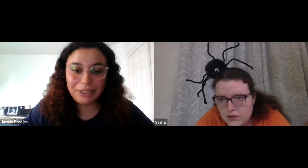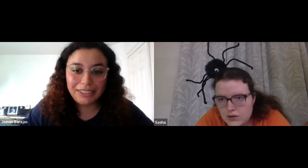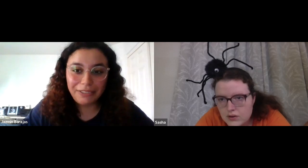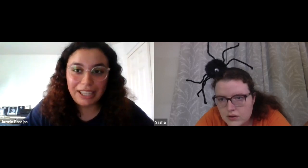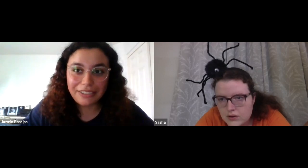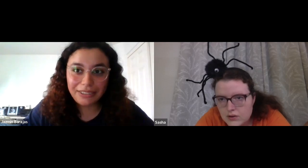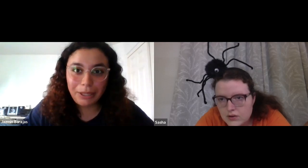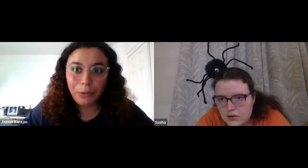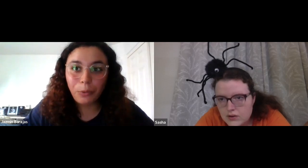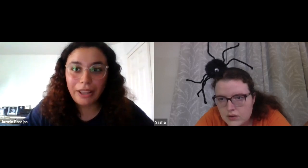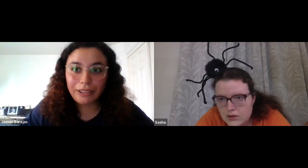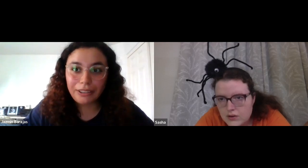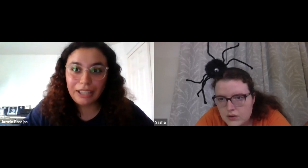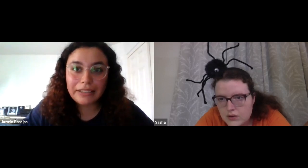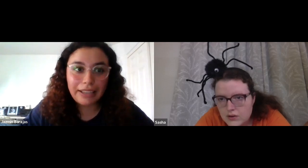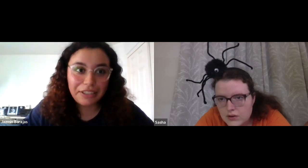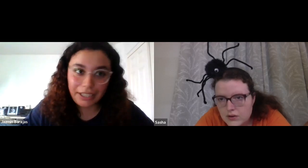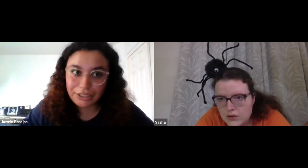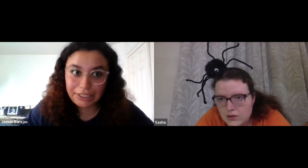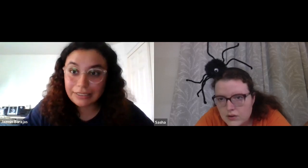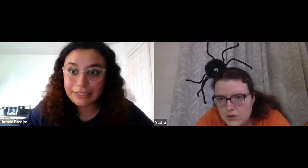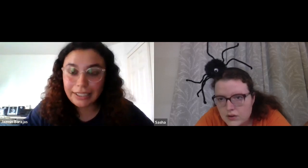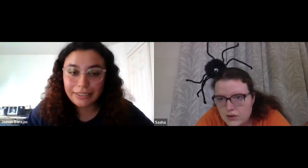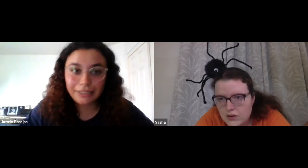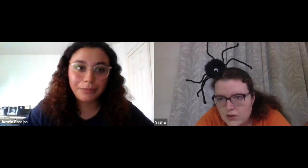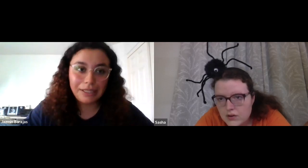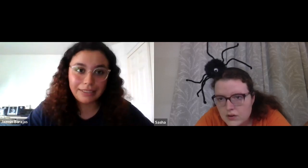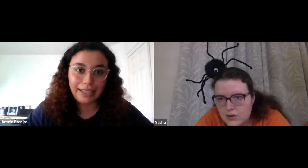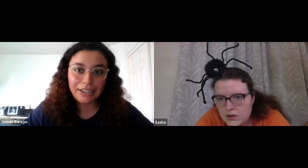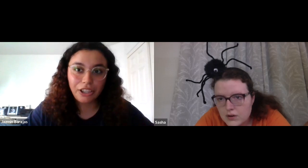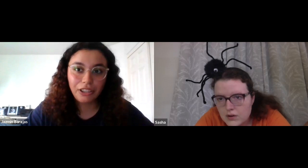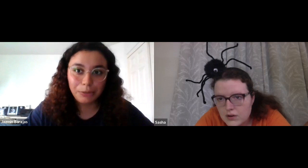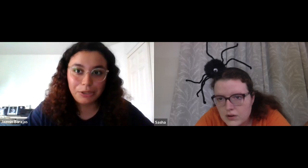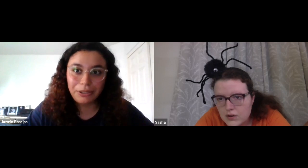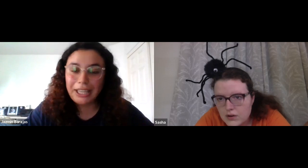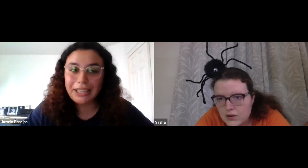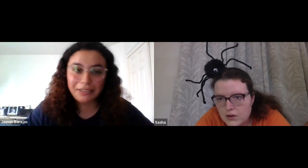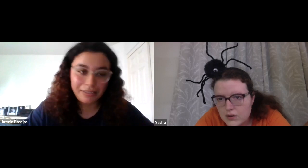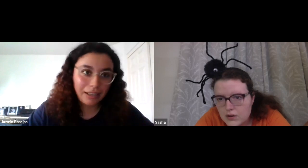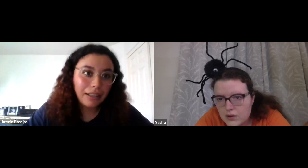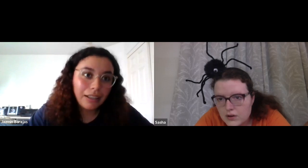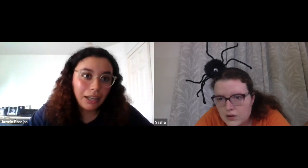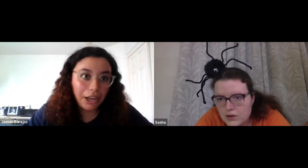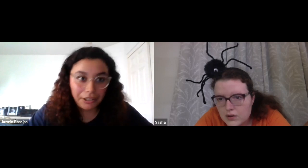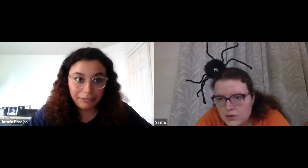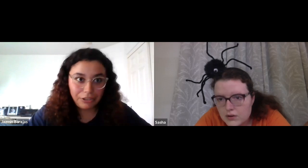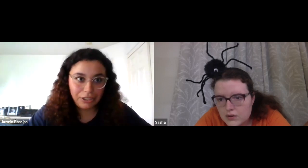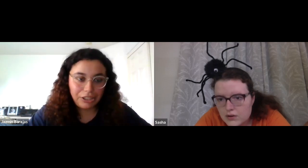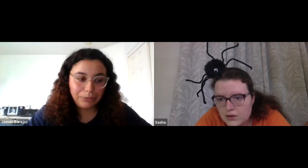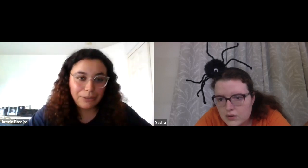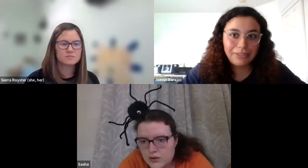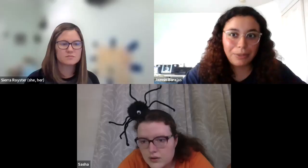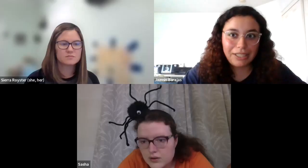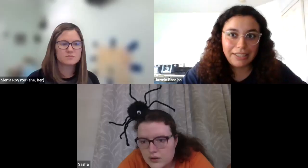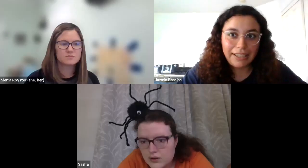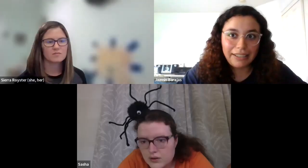Does anyone else have an answer about whether or not education is the answer? It's the catch-all, or would you agree that there's other